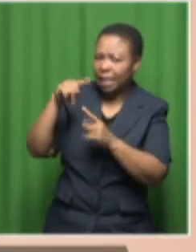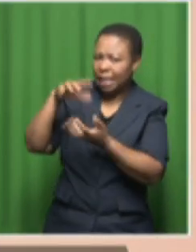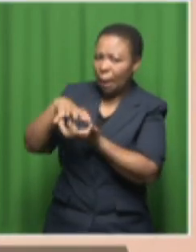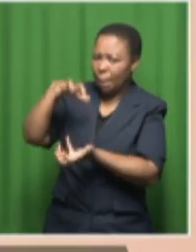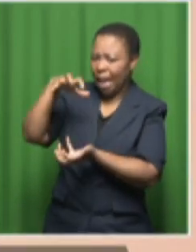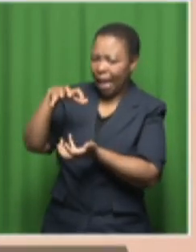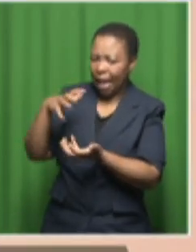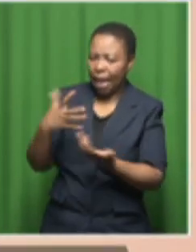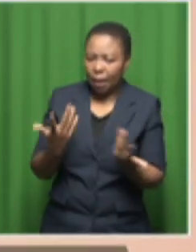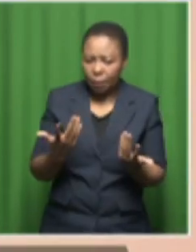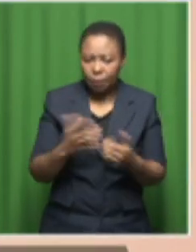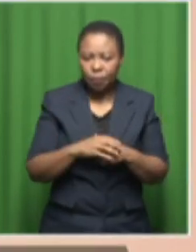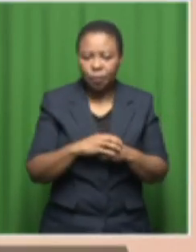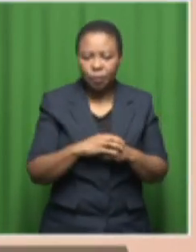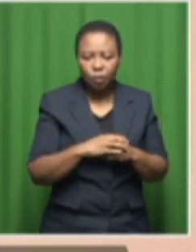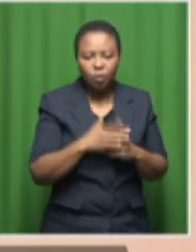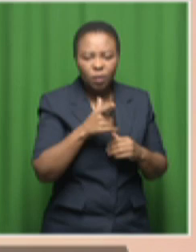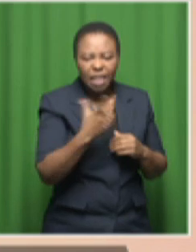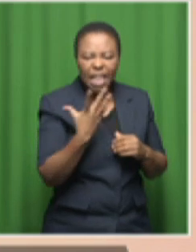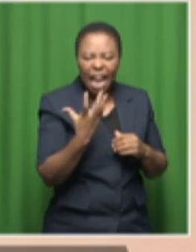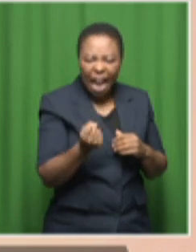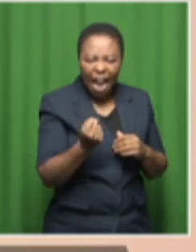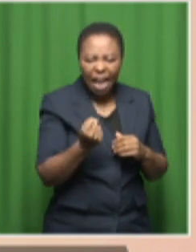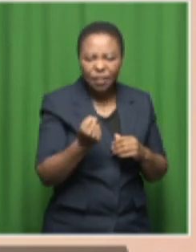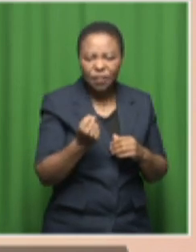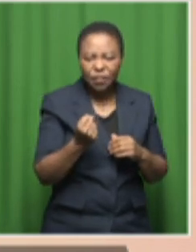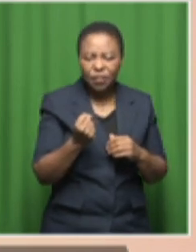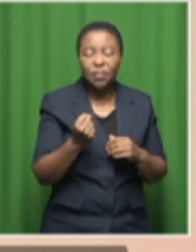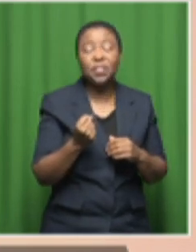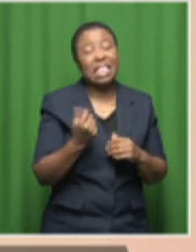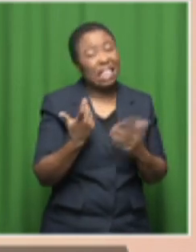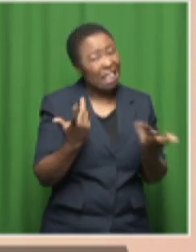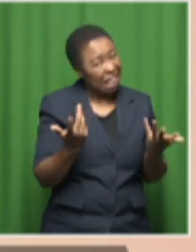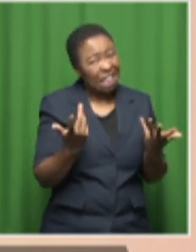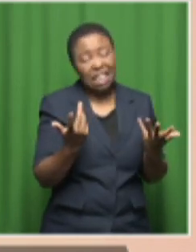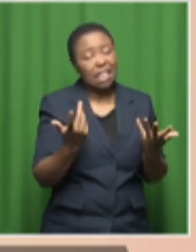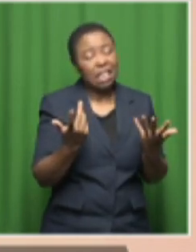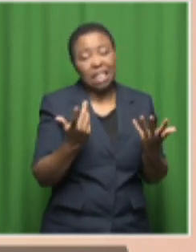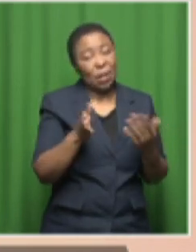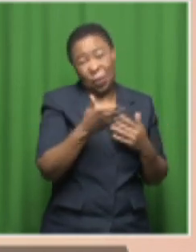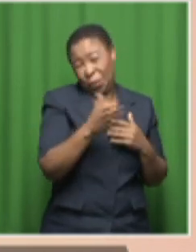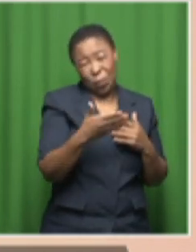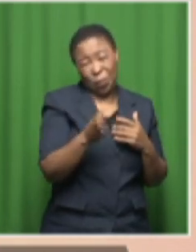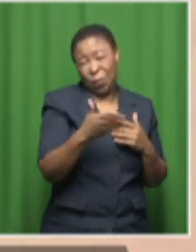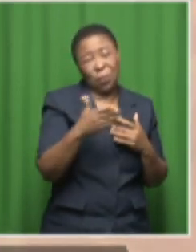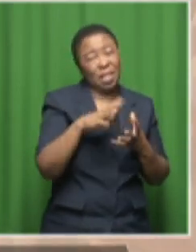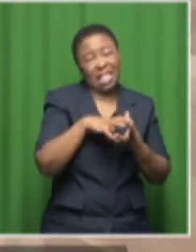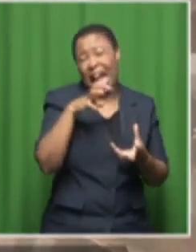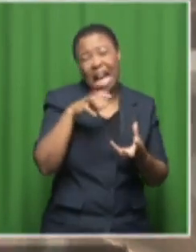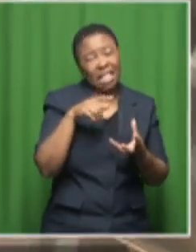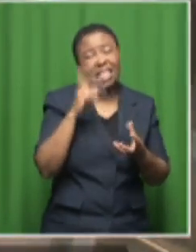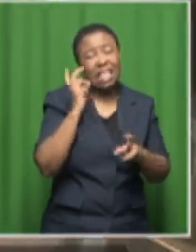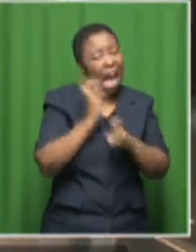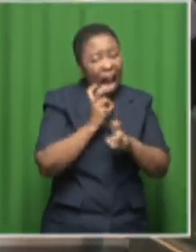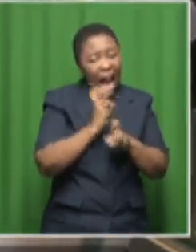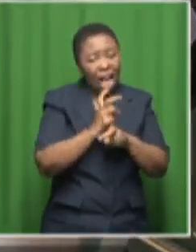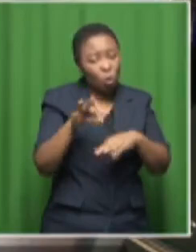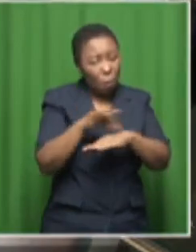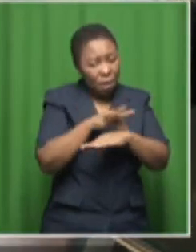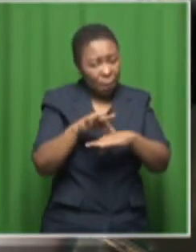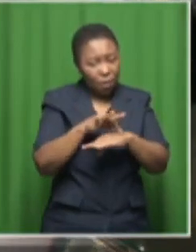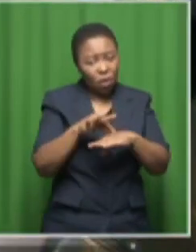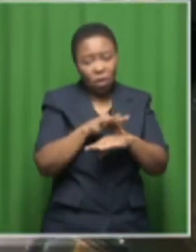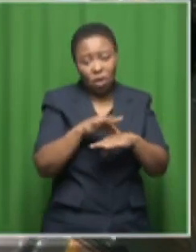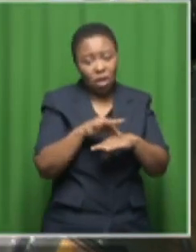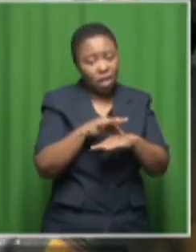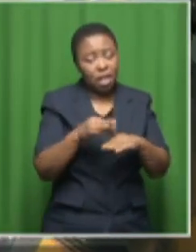There is a huge gap, and it's hard. It's hard preparing this,